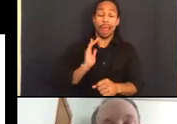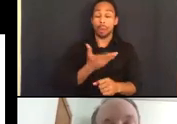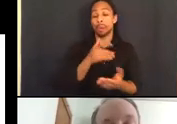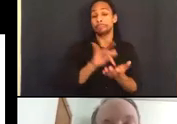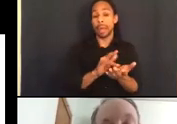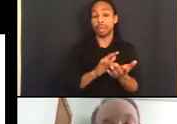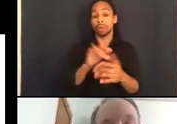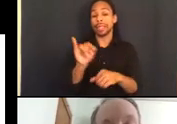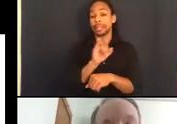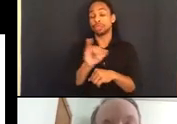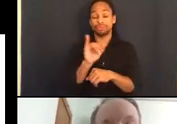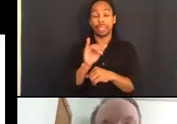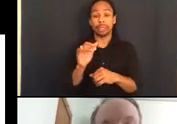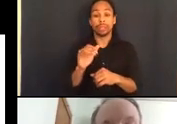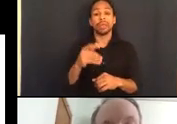redesigning healthcare and healing.